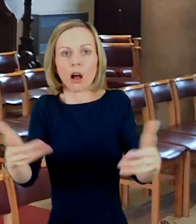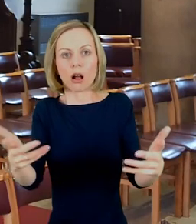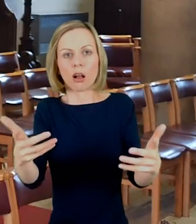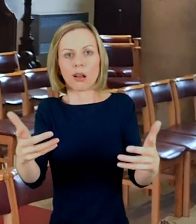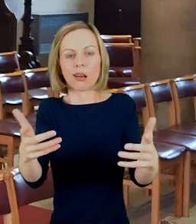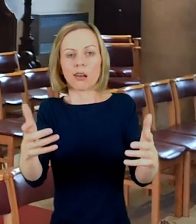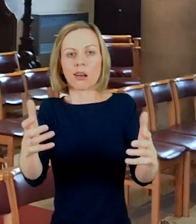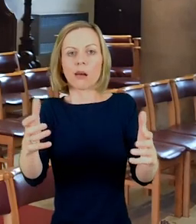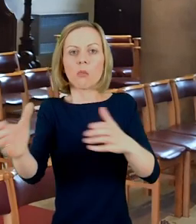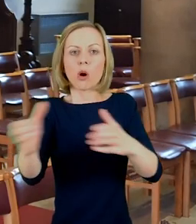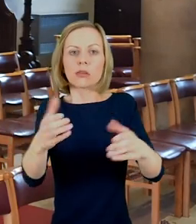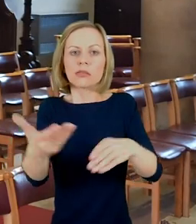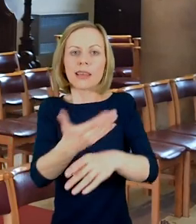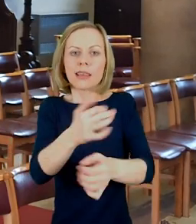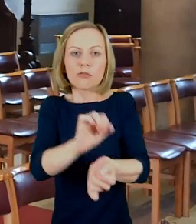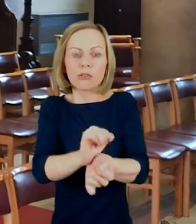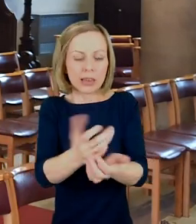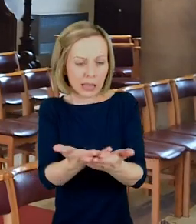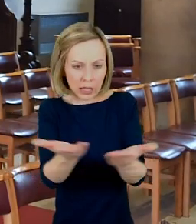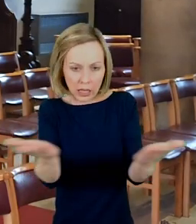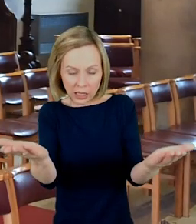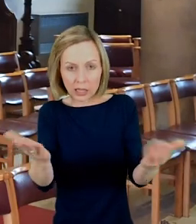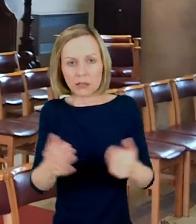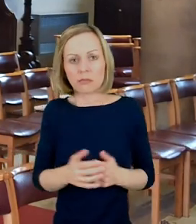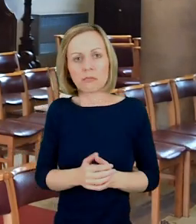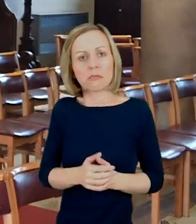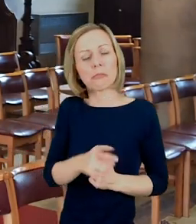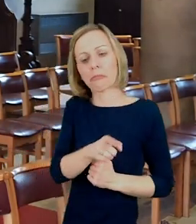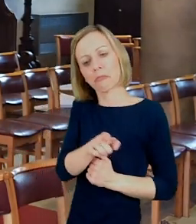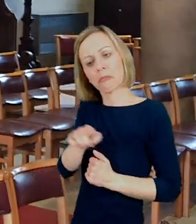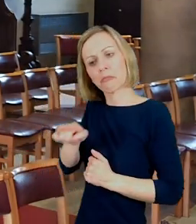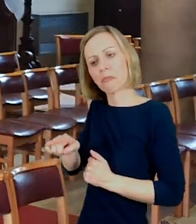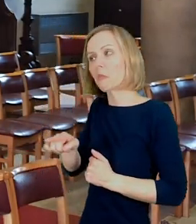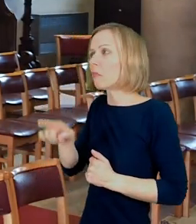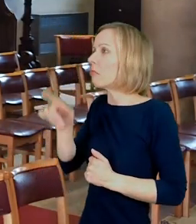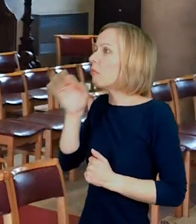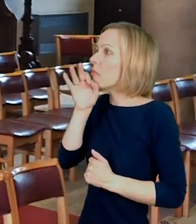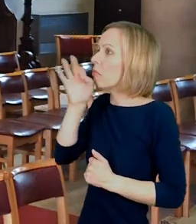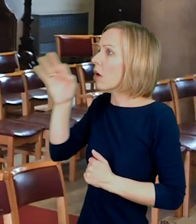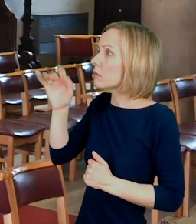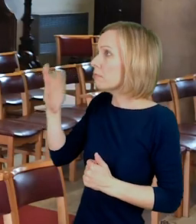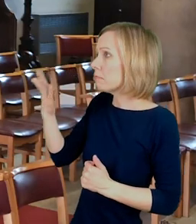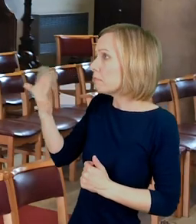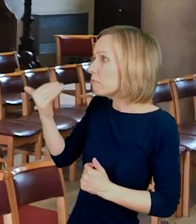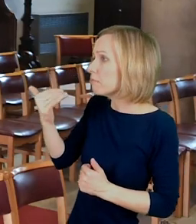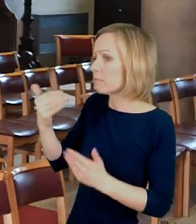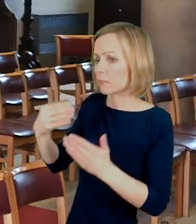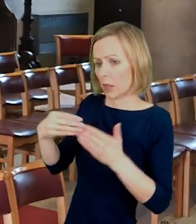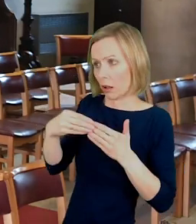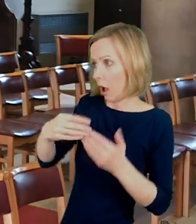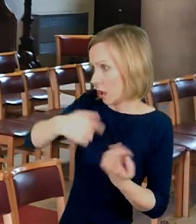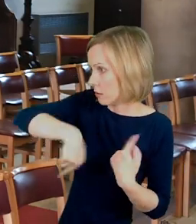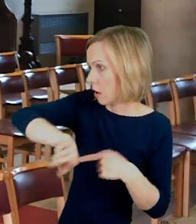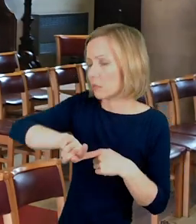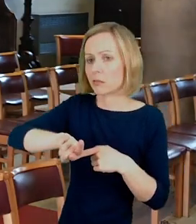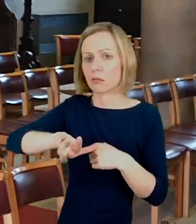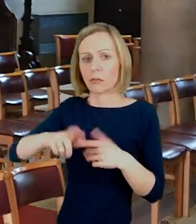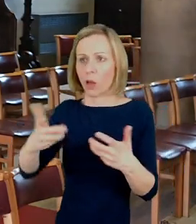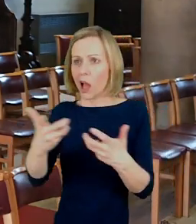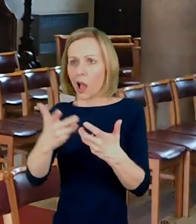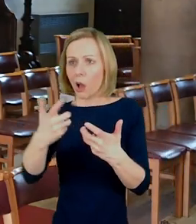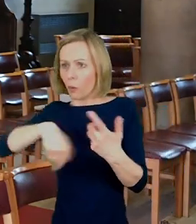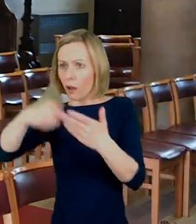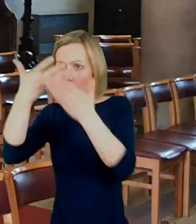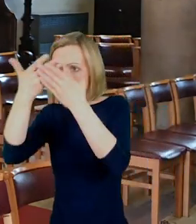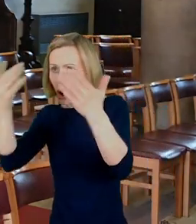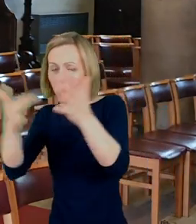slavery. We want to seek God's guidance in how we can play our part in honoring Jesus